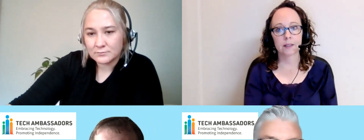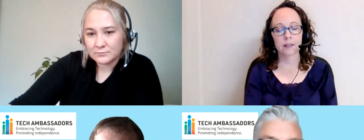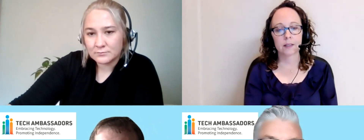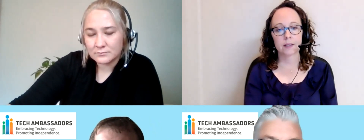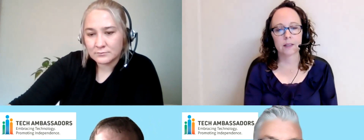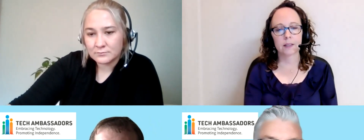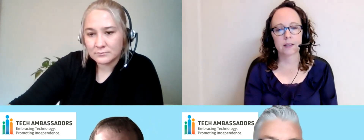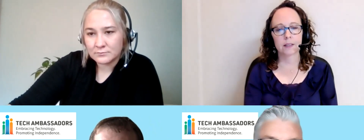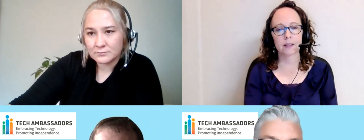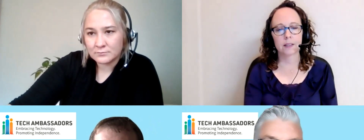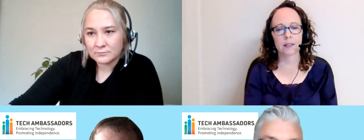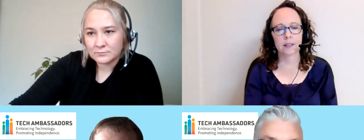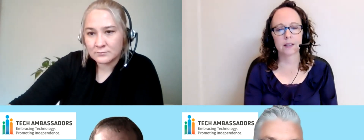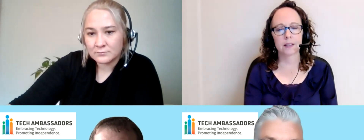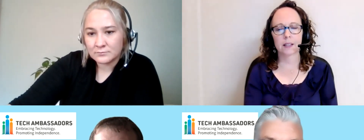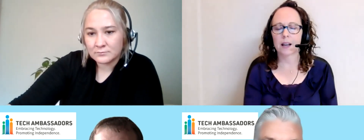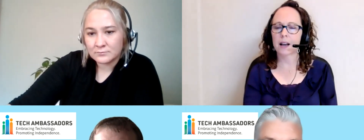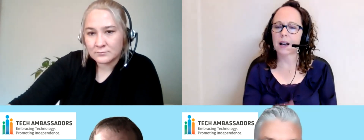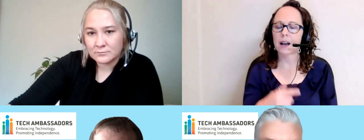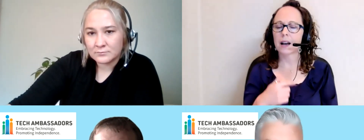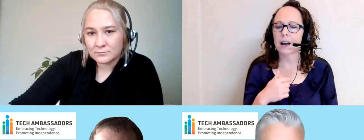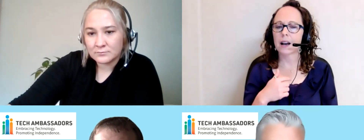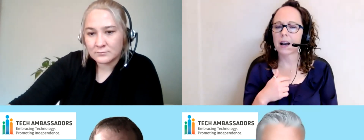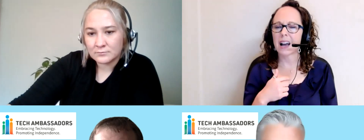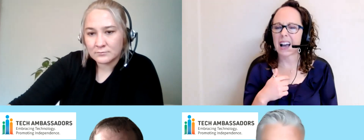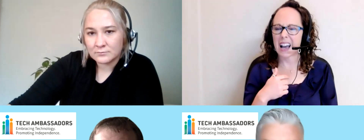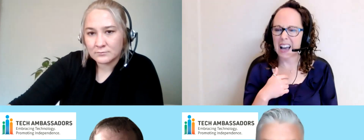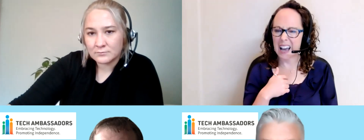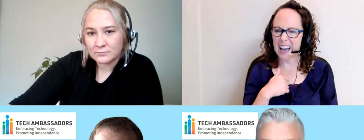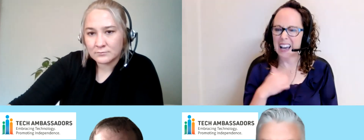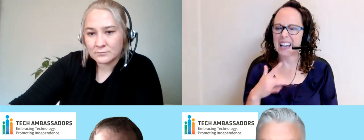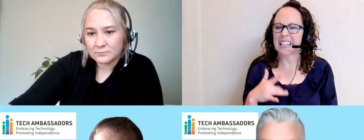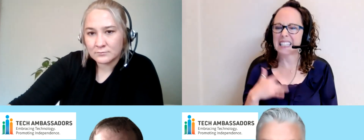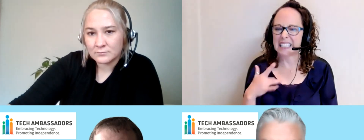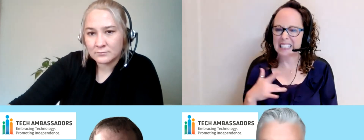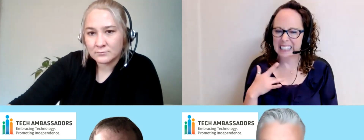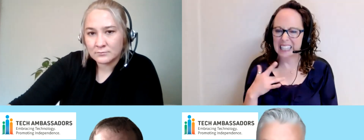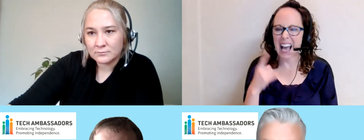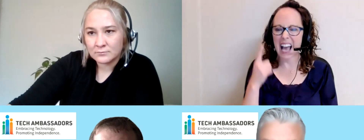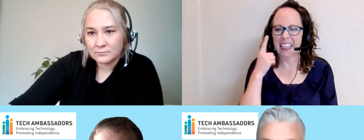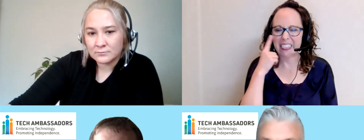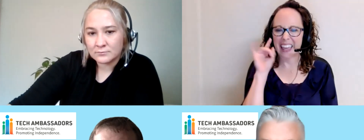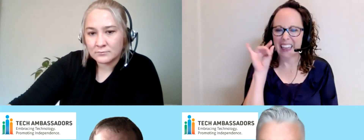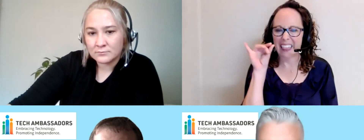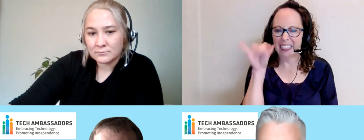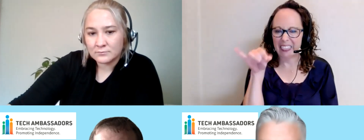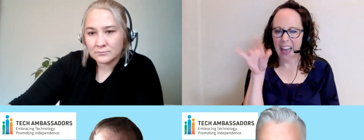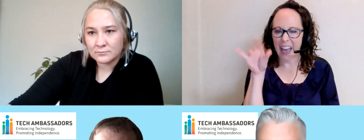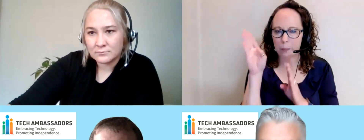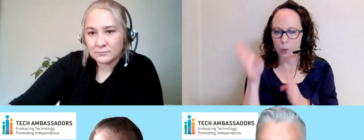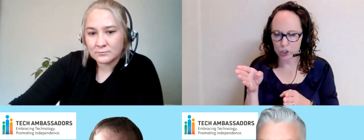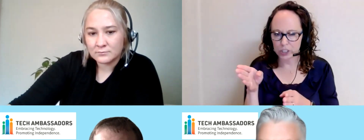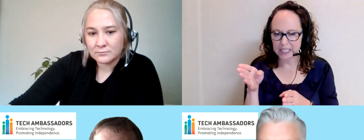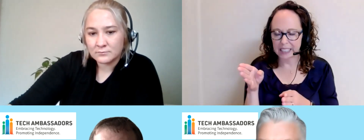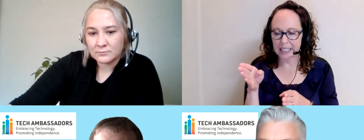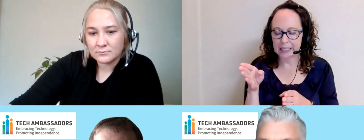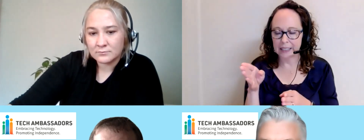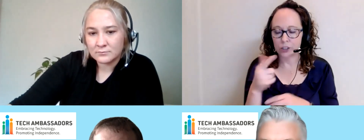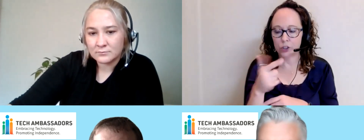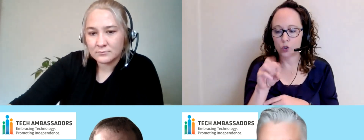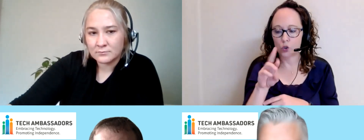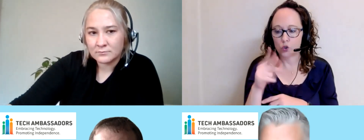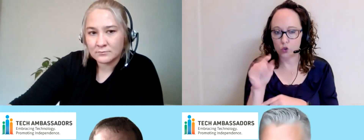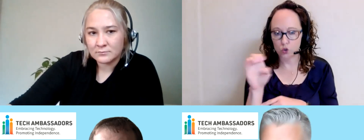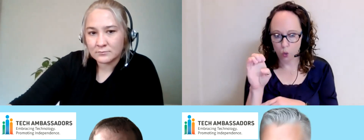I'm gonna go out on a limb and just say that I think George might be the person who typed a question in our Q&A about an app